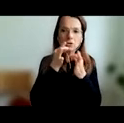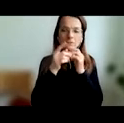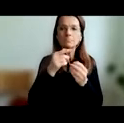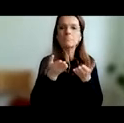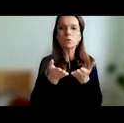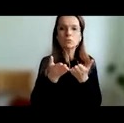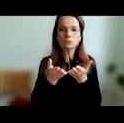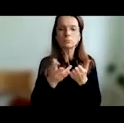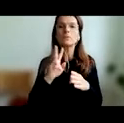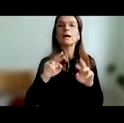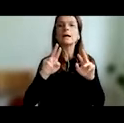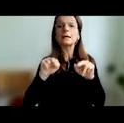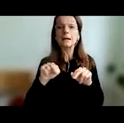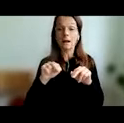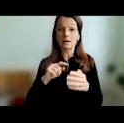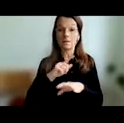So